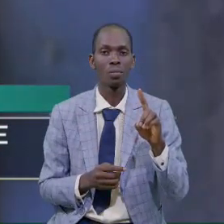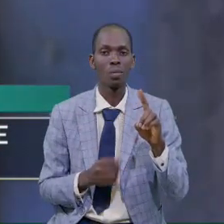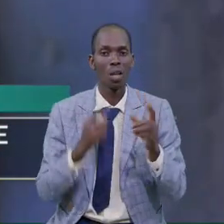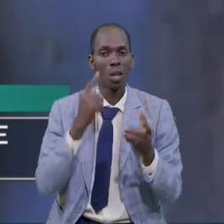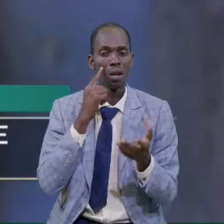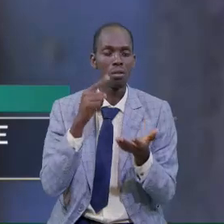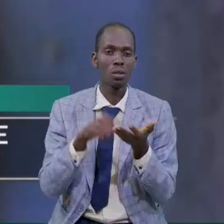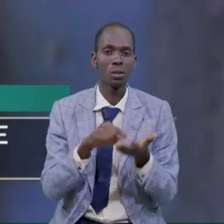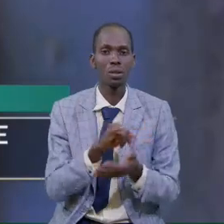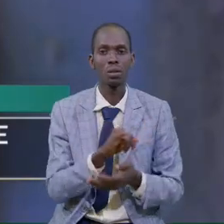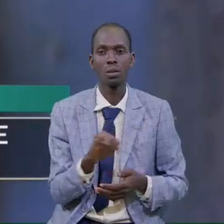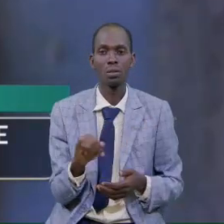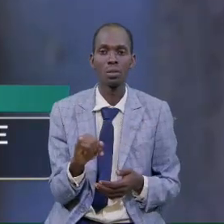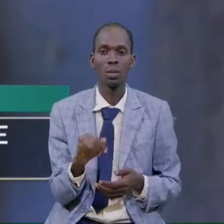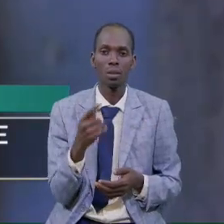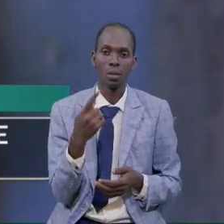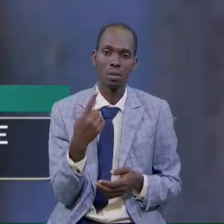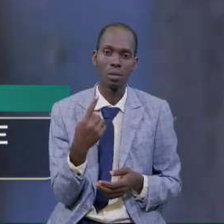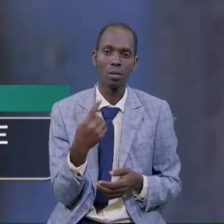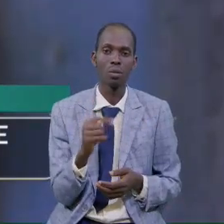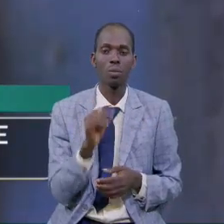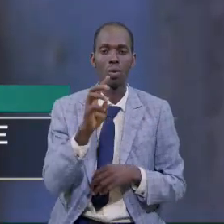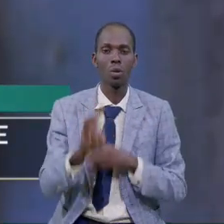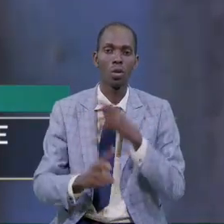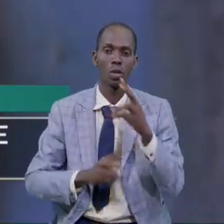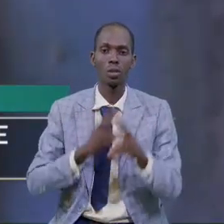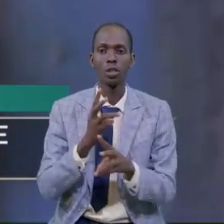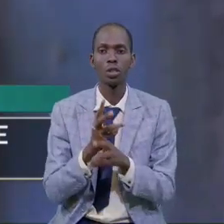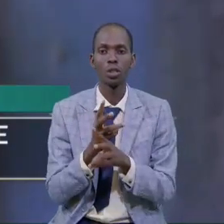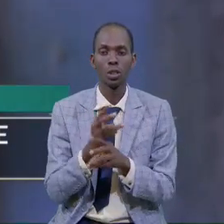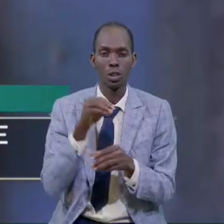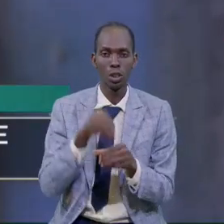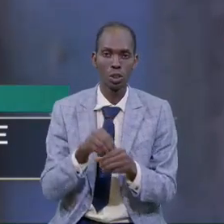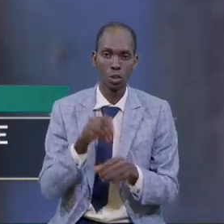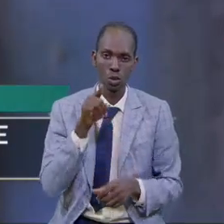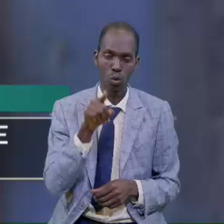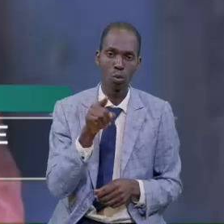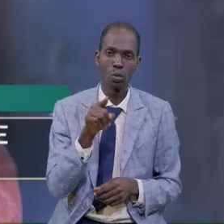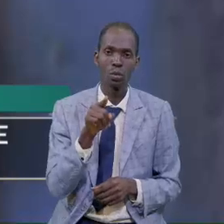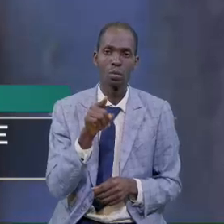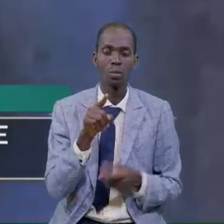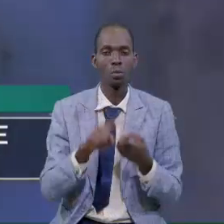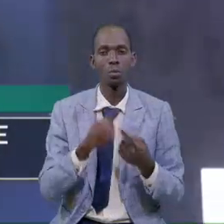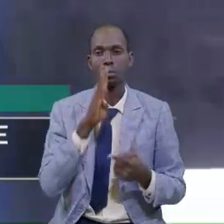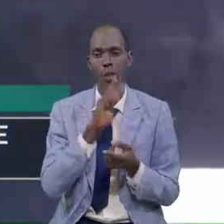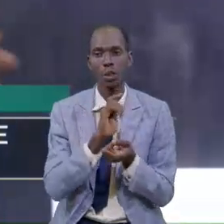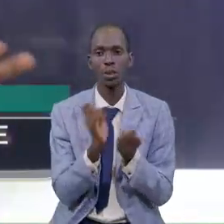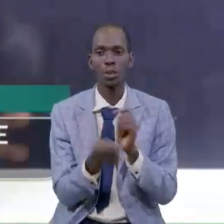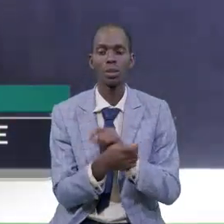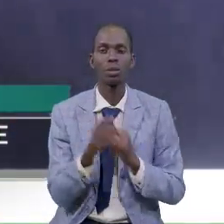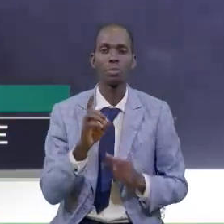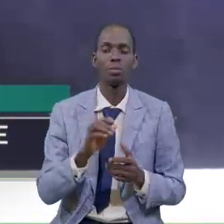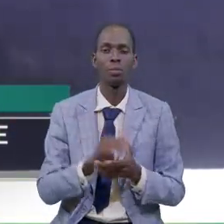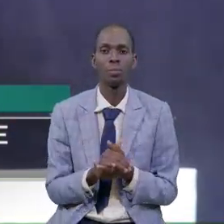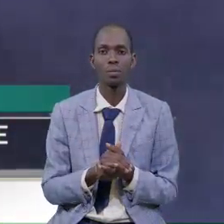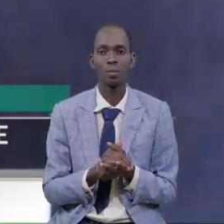recognizing the world in you to be changed. Let me